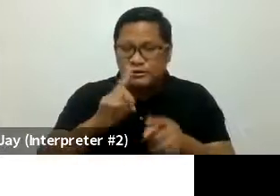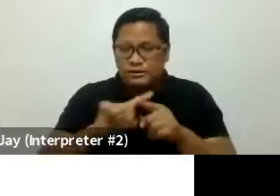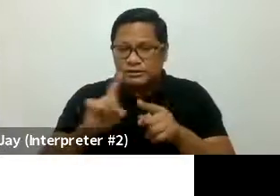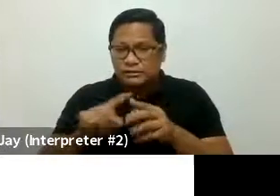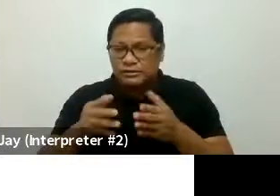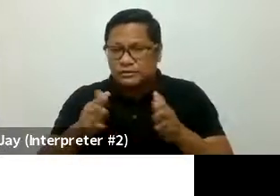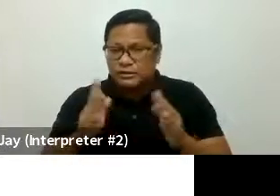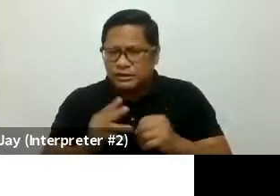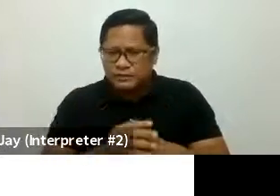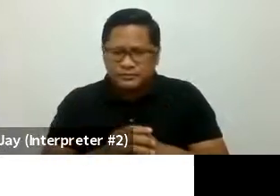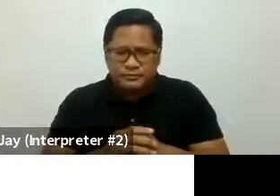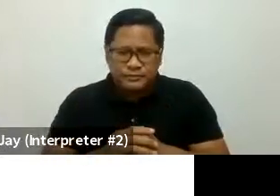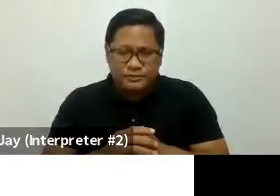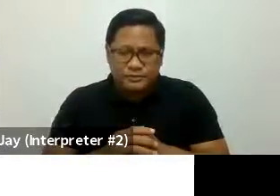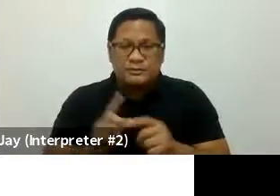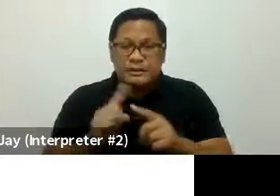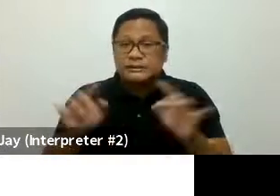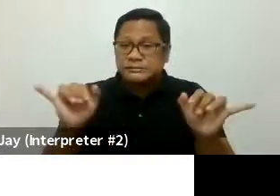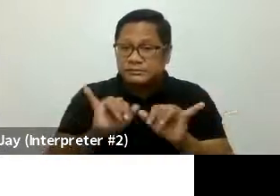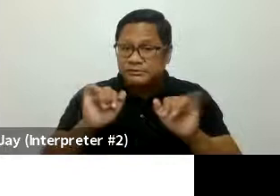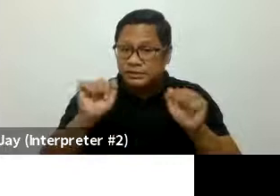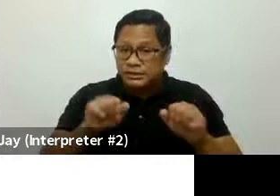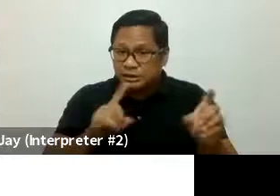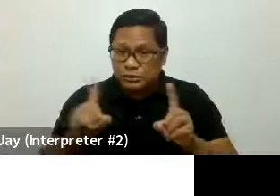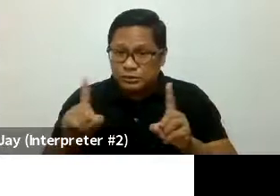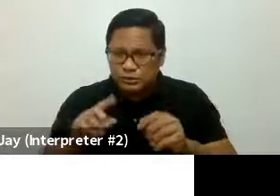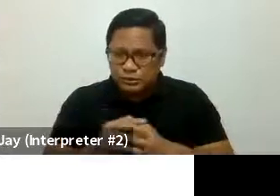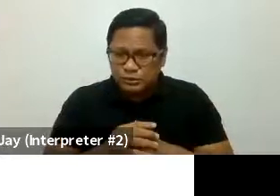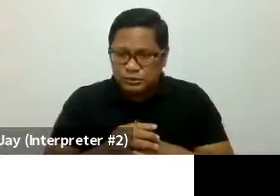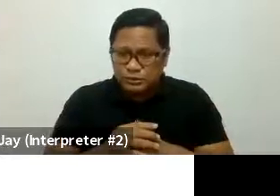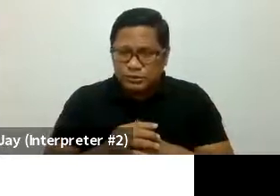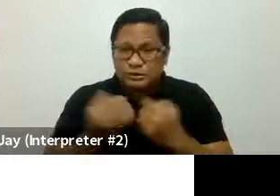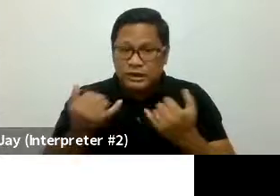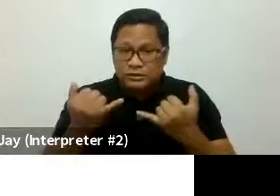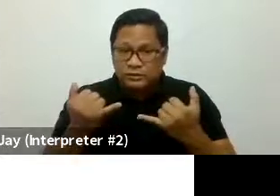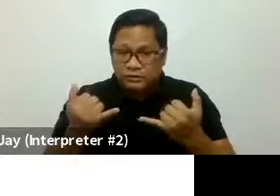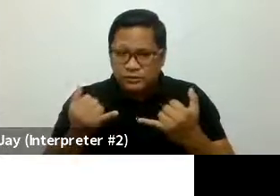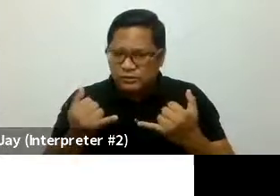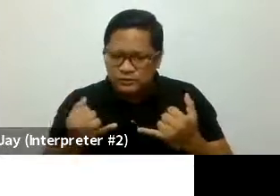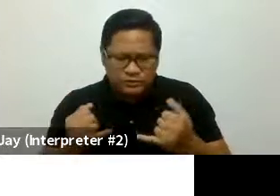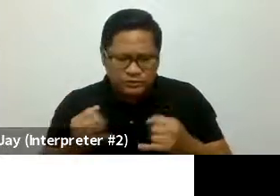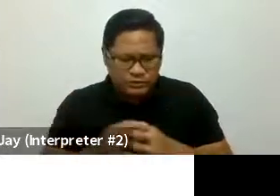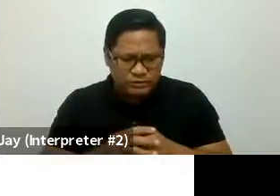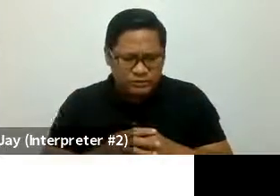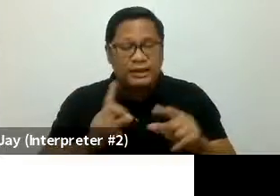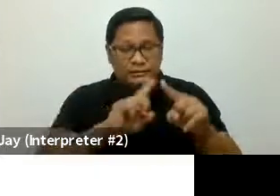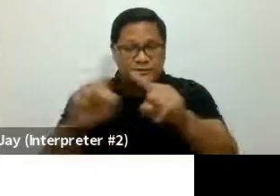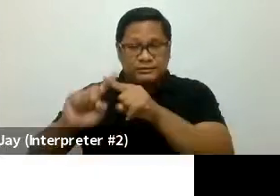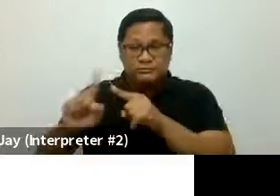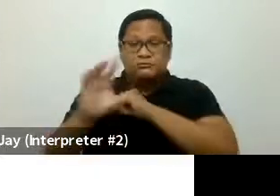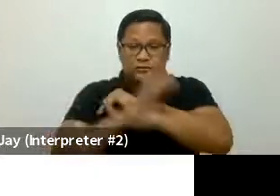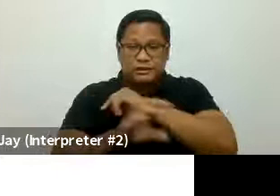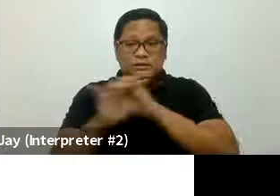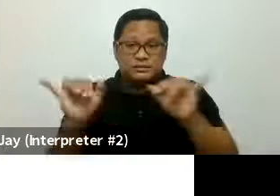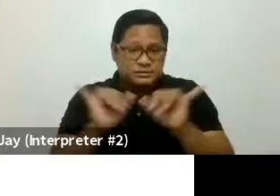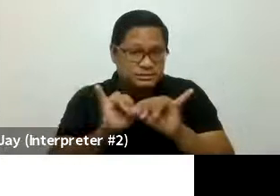understand government budget. It can also be done by having that money, which we are doing right now in the Philippines and in many other countries, to